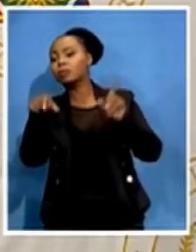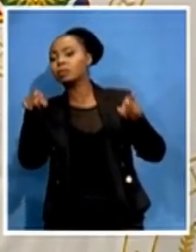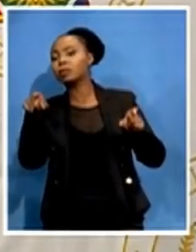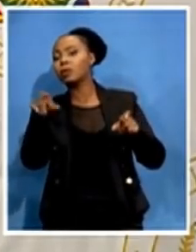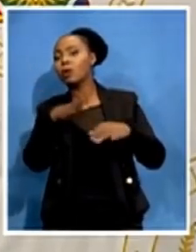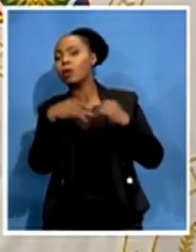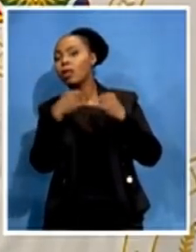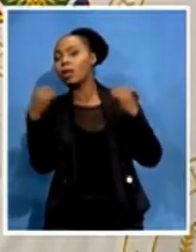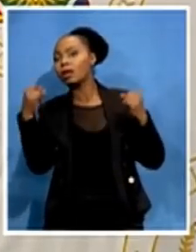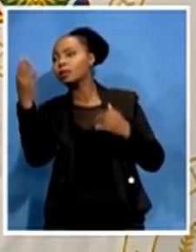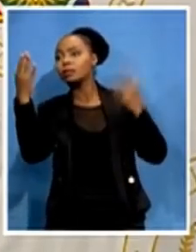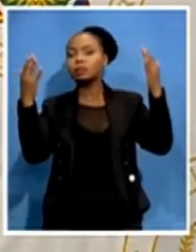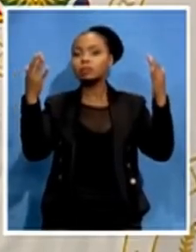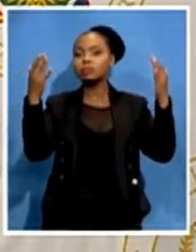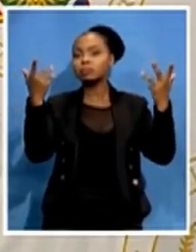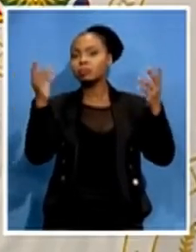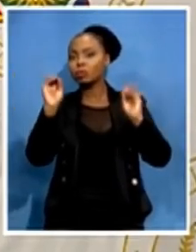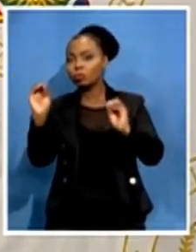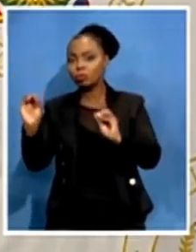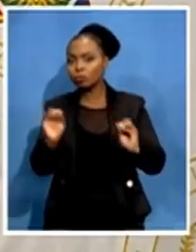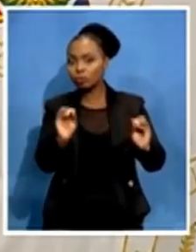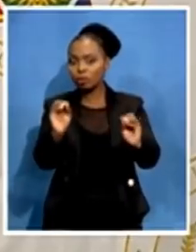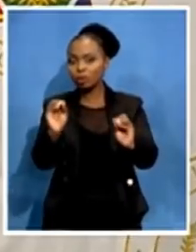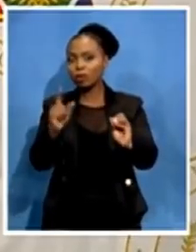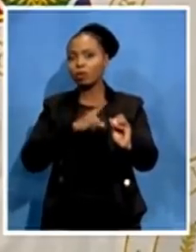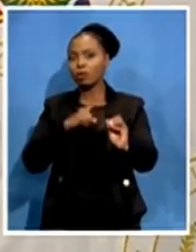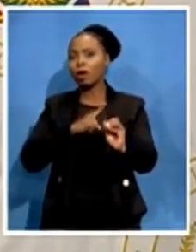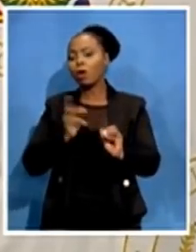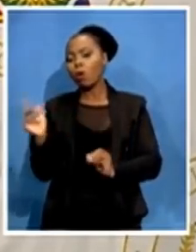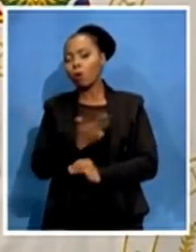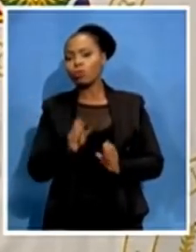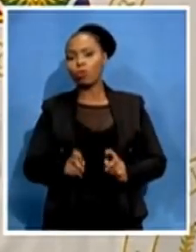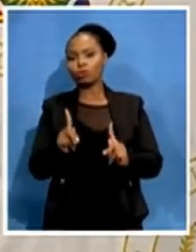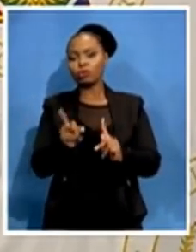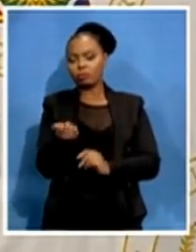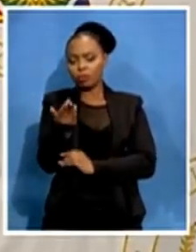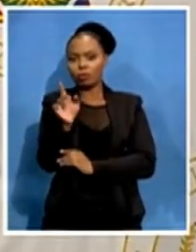you're not given a chance. But we'll check your question. I don't see any hands at this point.